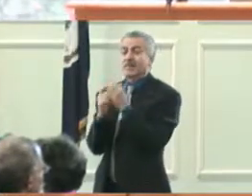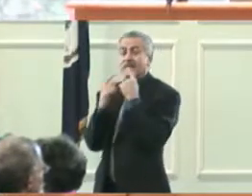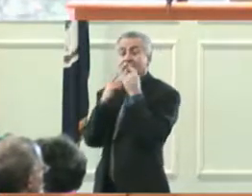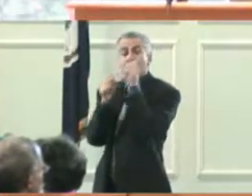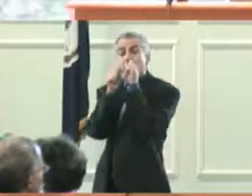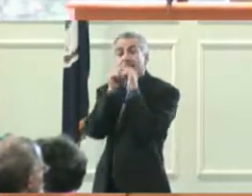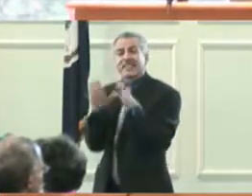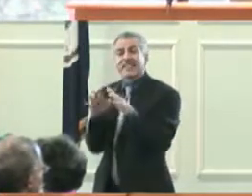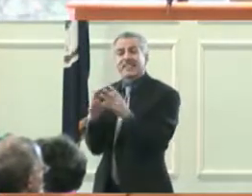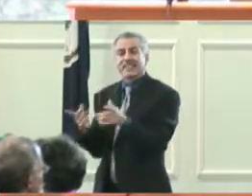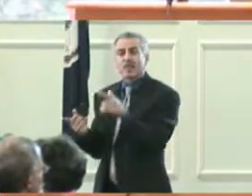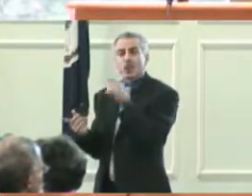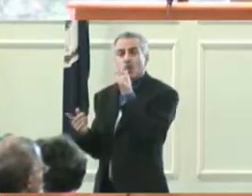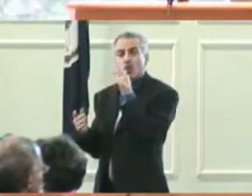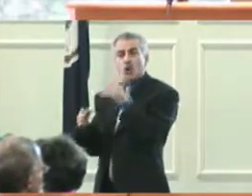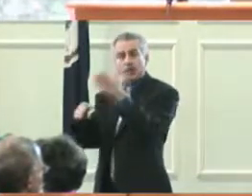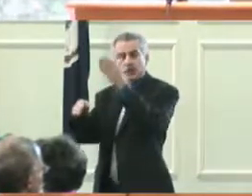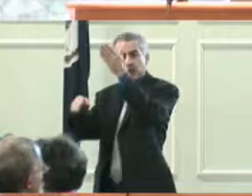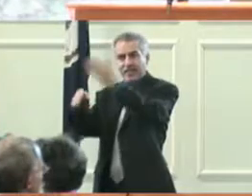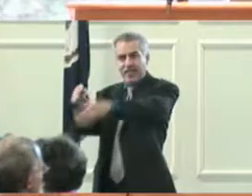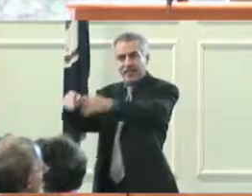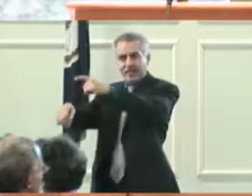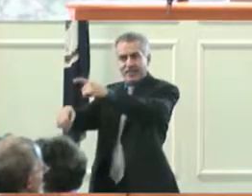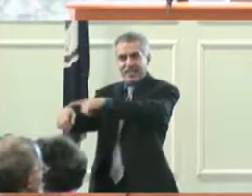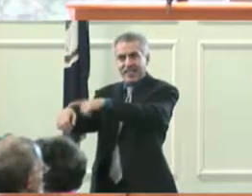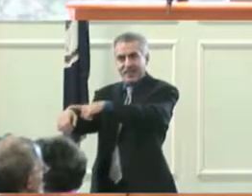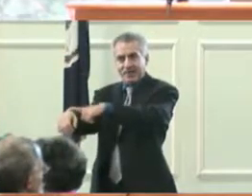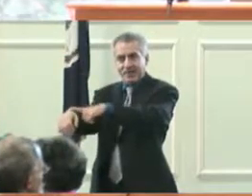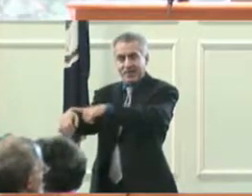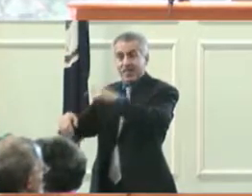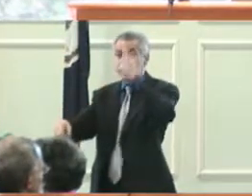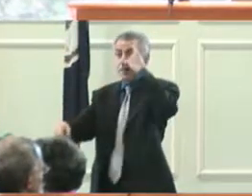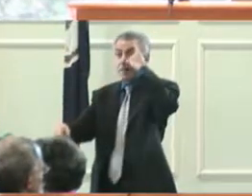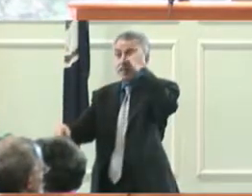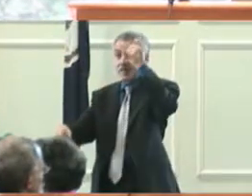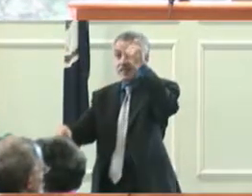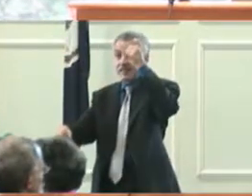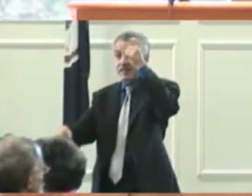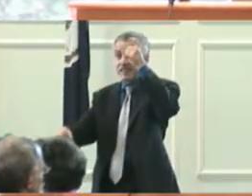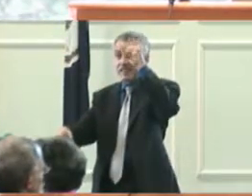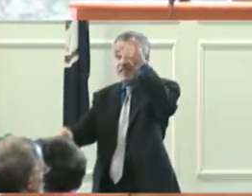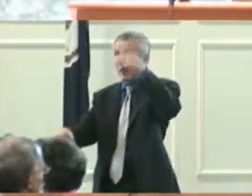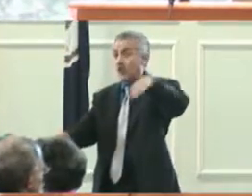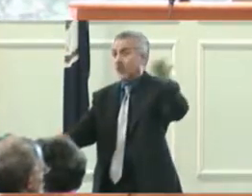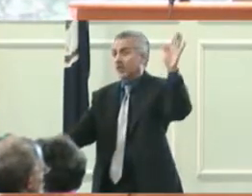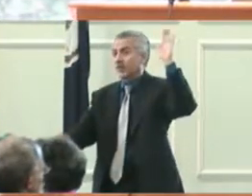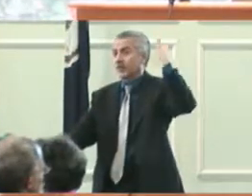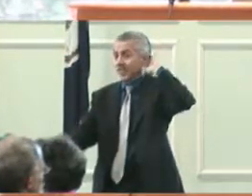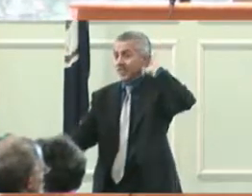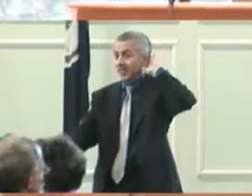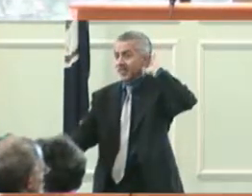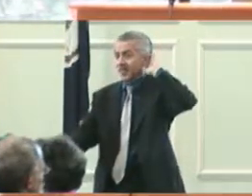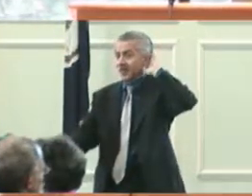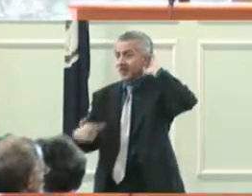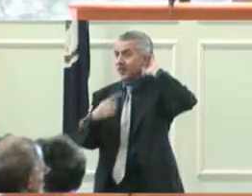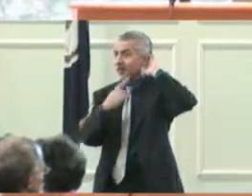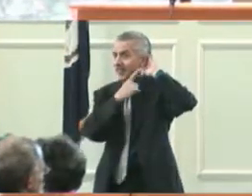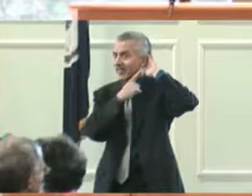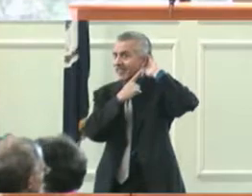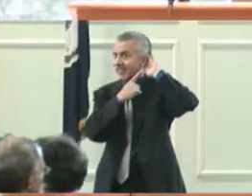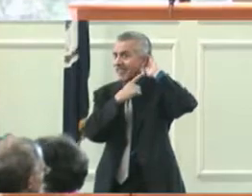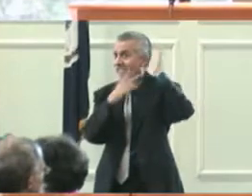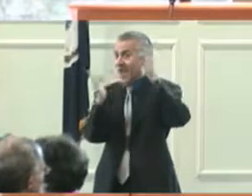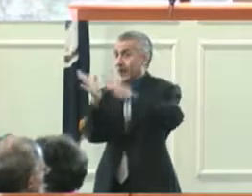to the end of the 1,335 years. Because they were going to hear with their own ears